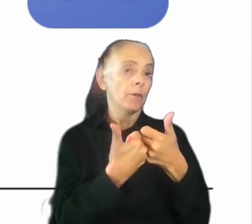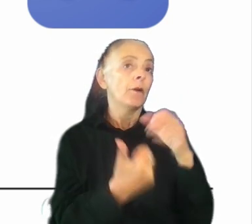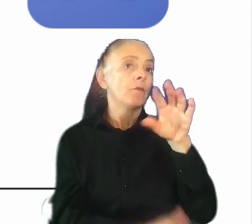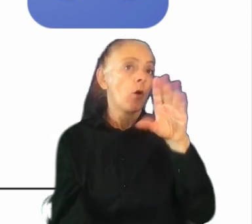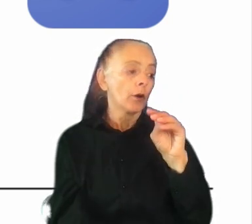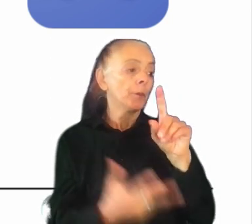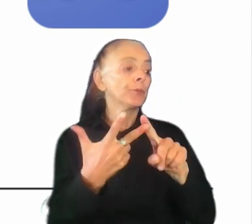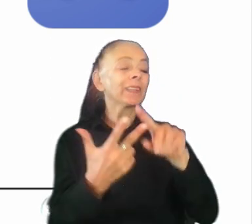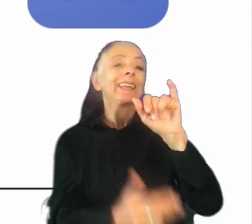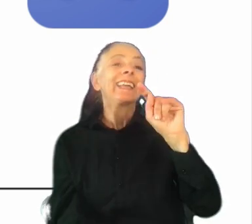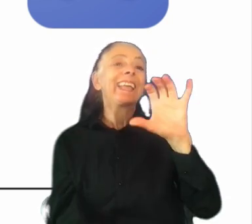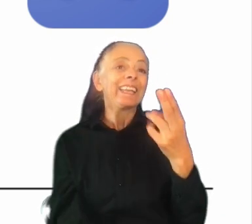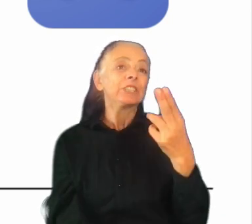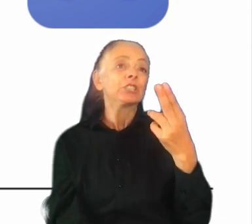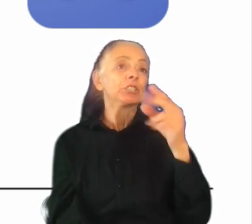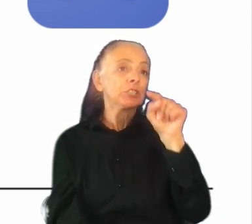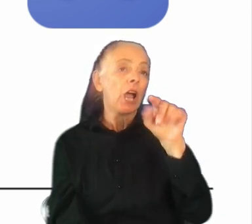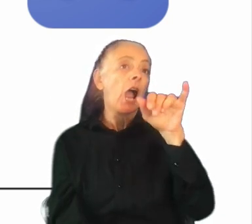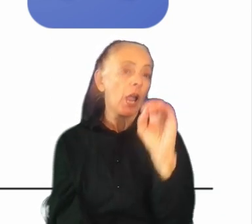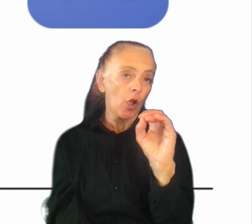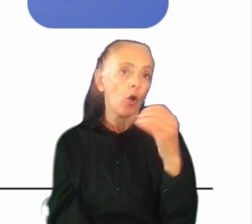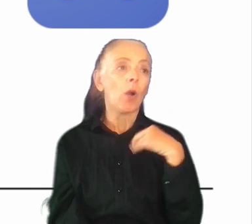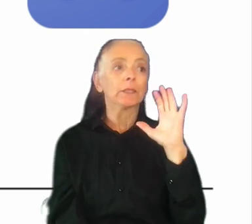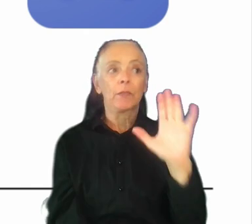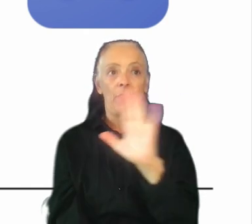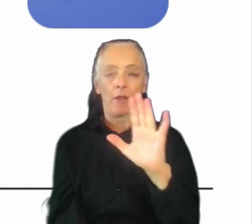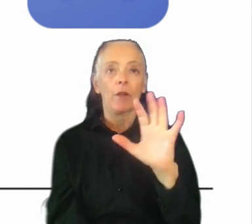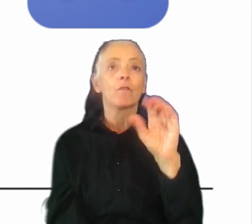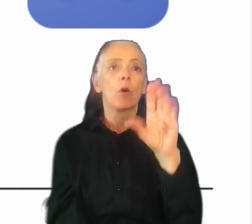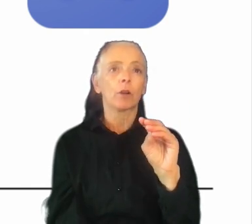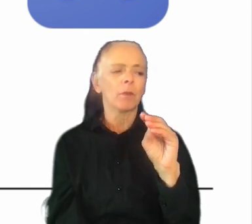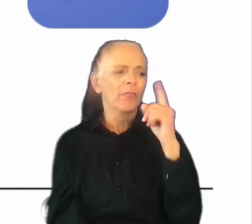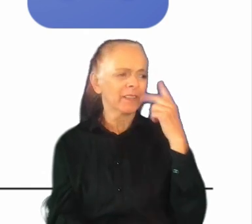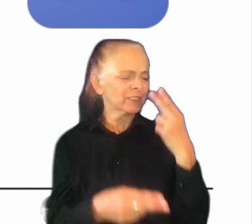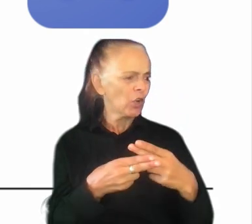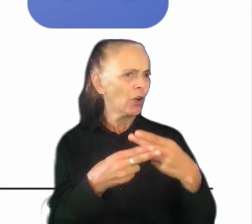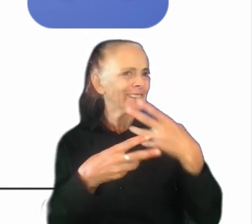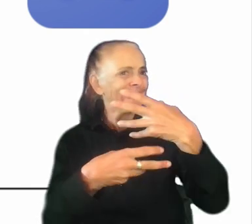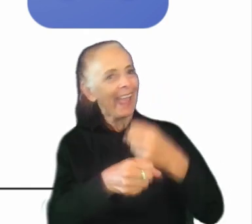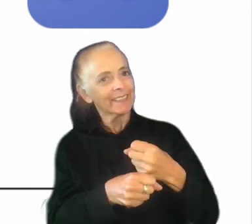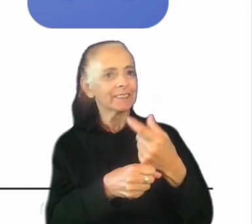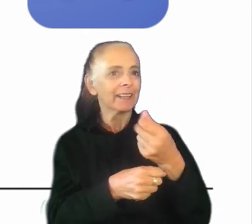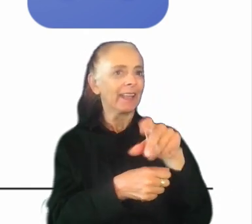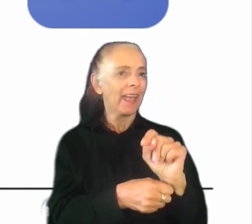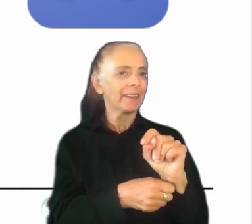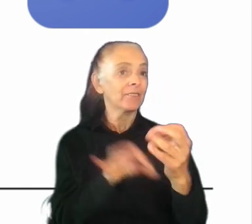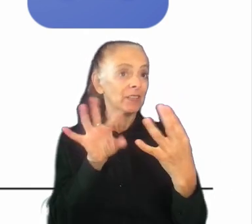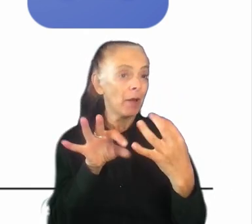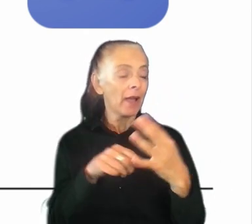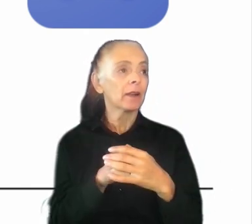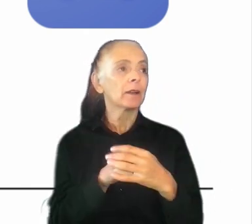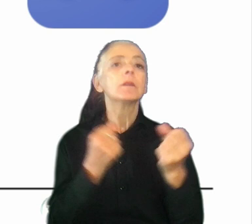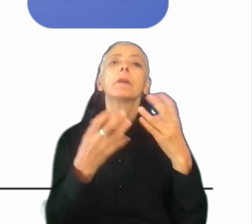itch.io has its own forum for giving feedback i think it's called get feedback and lots of games